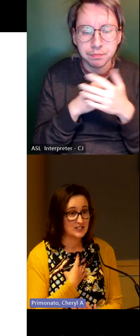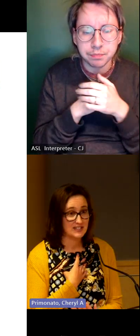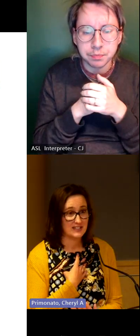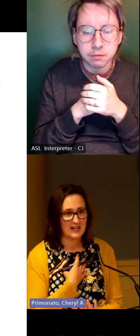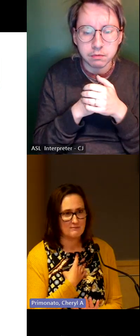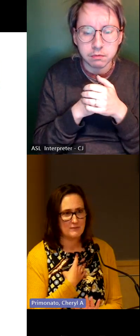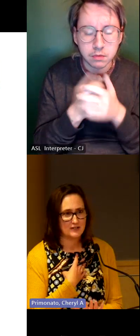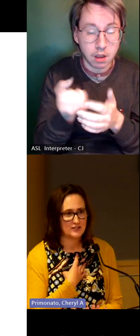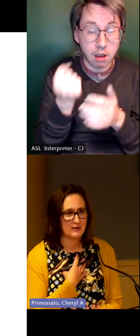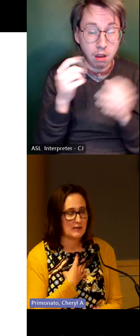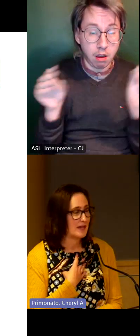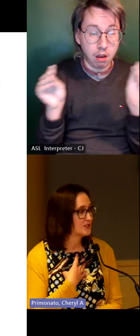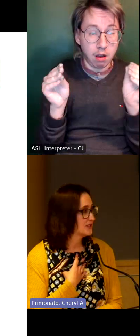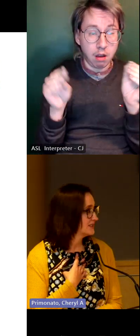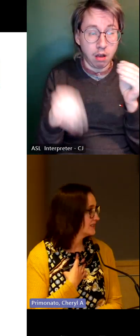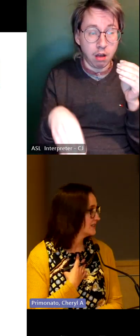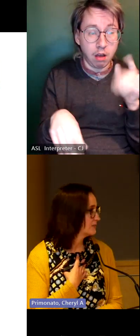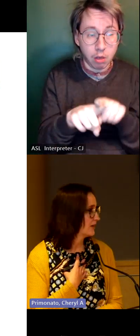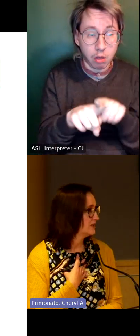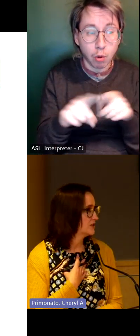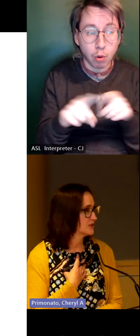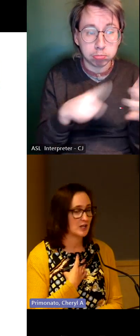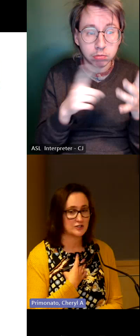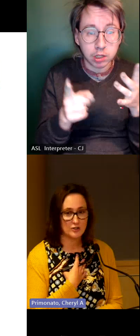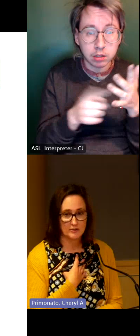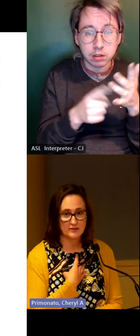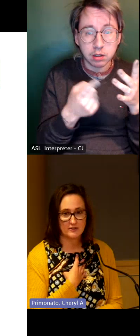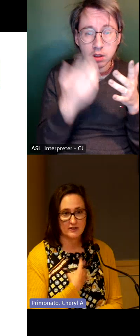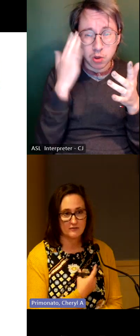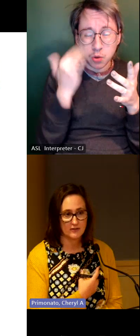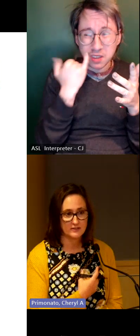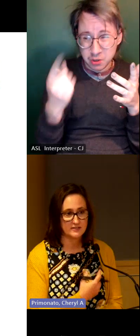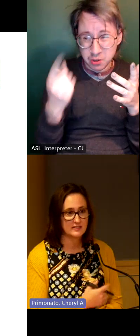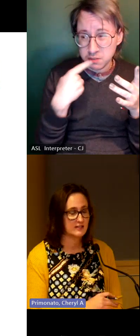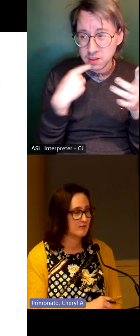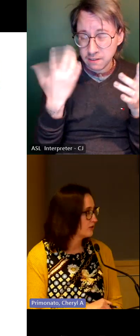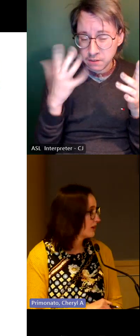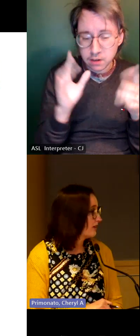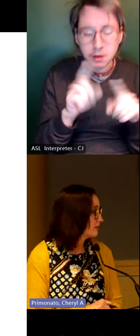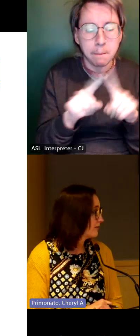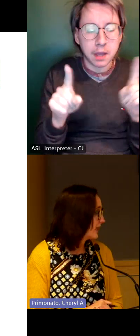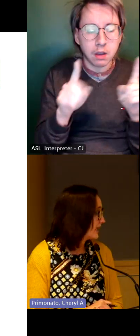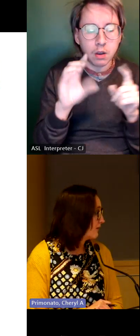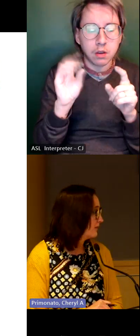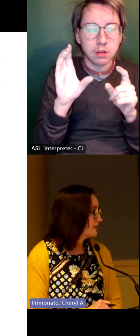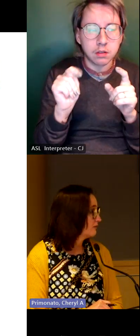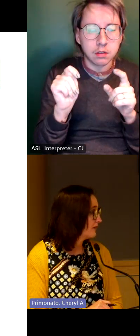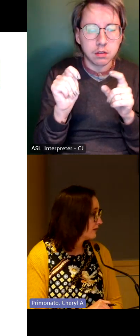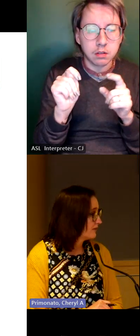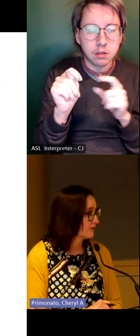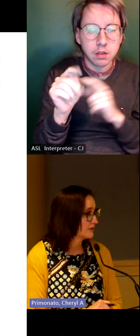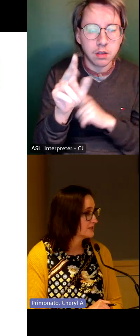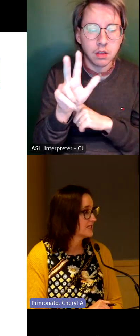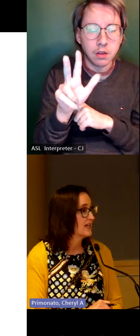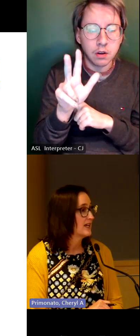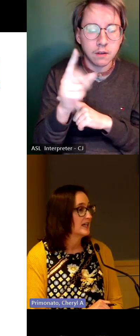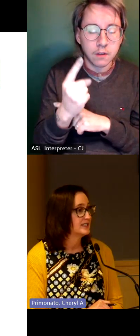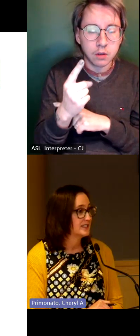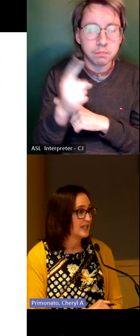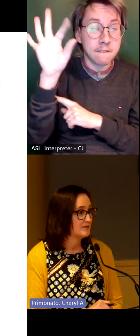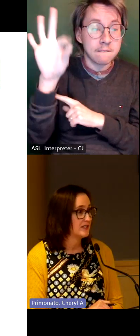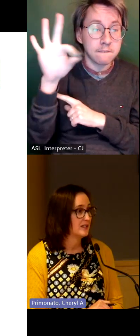In addition, and I'm not sure that we mentioned this, but just October 31st, the federal government came out with their very